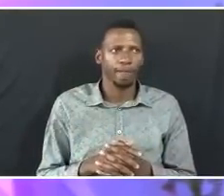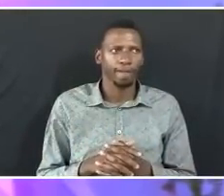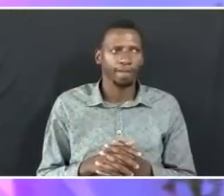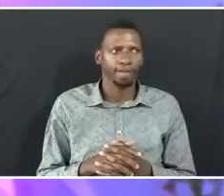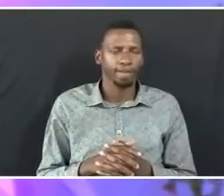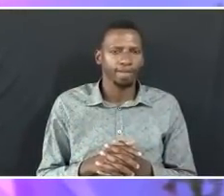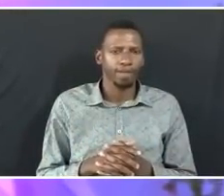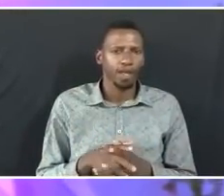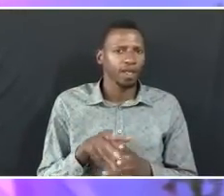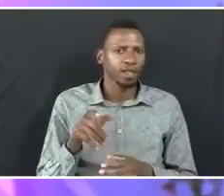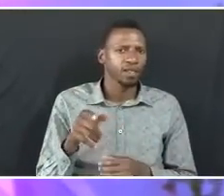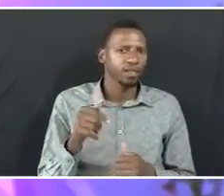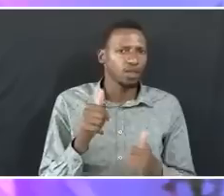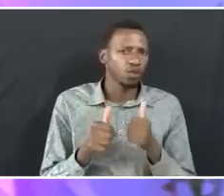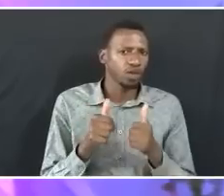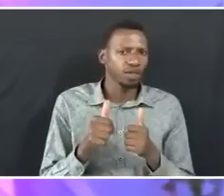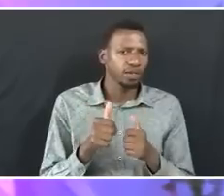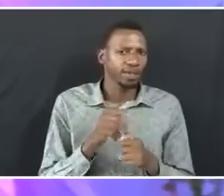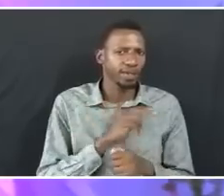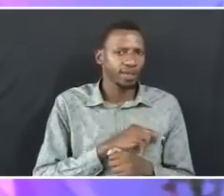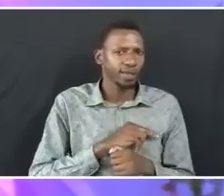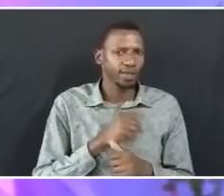Which nature is this?